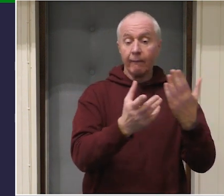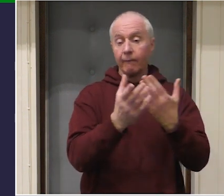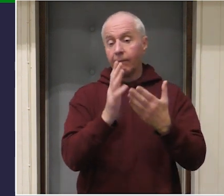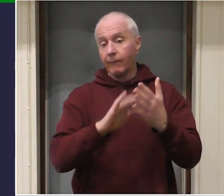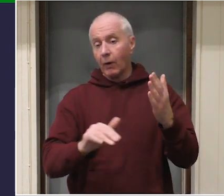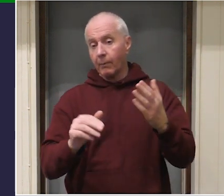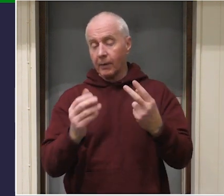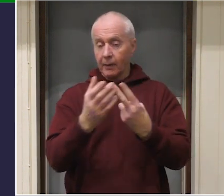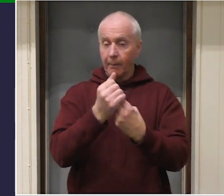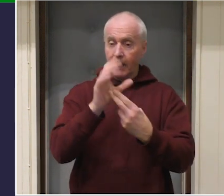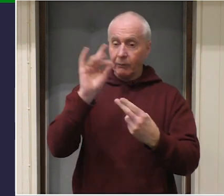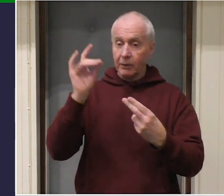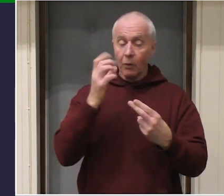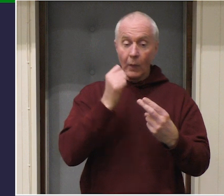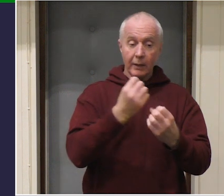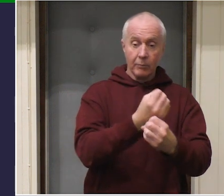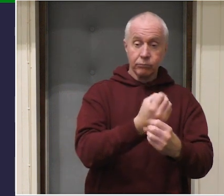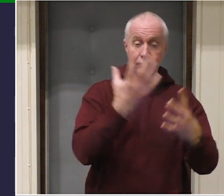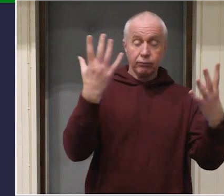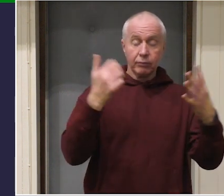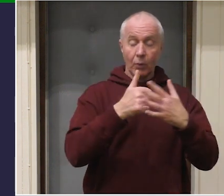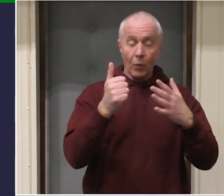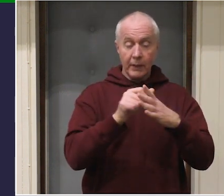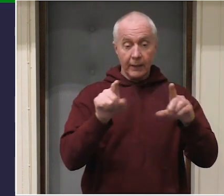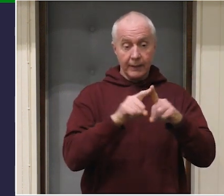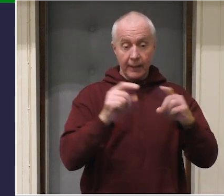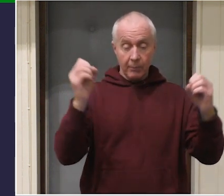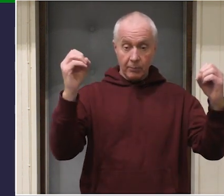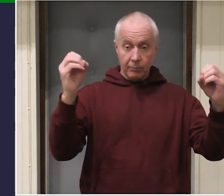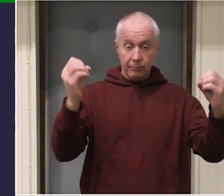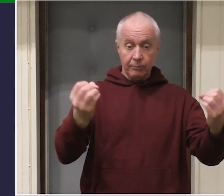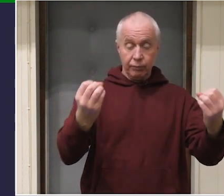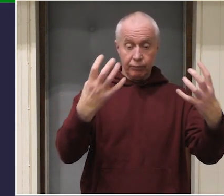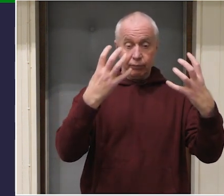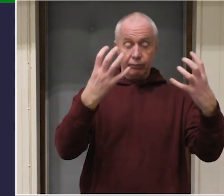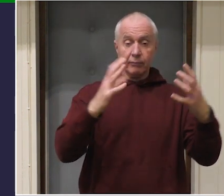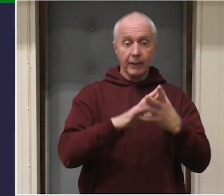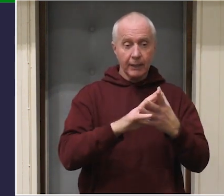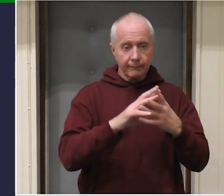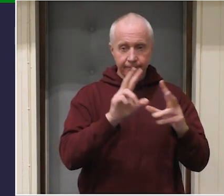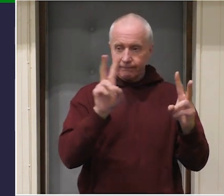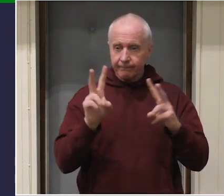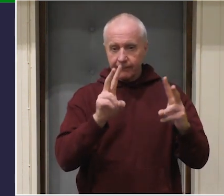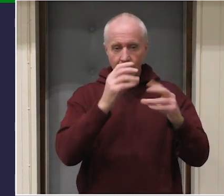they explode, they're pretty much always about the same brightness. So we can use those to work out the size of the universe.